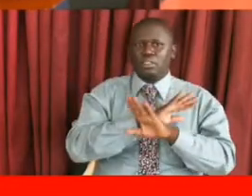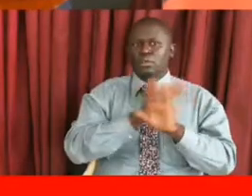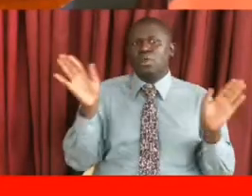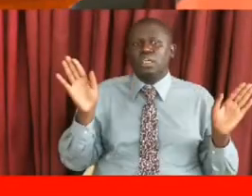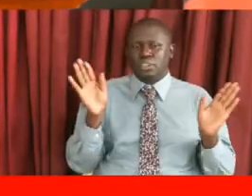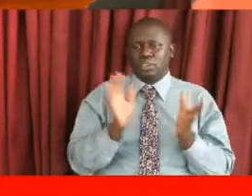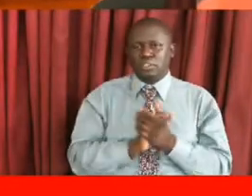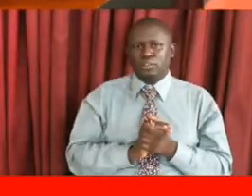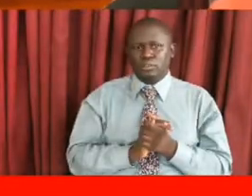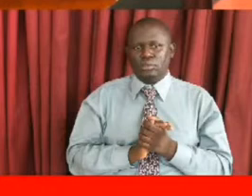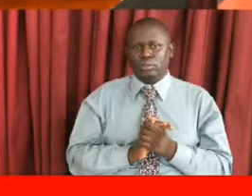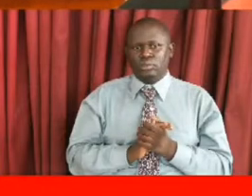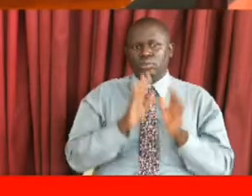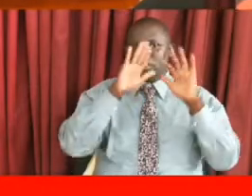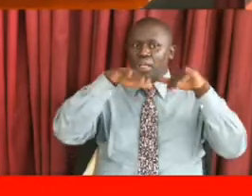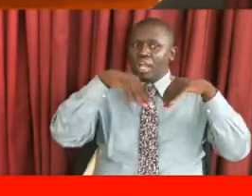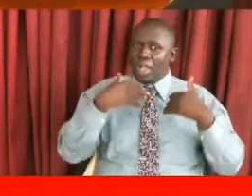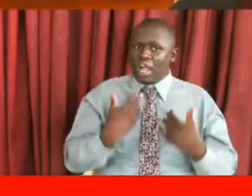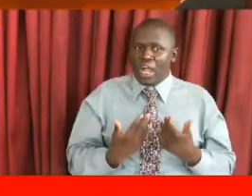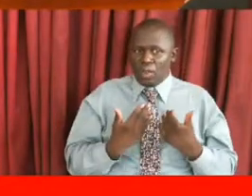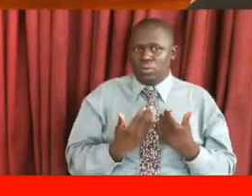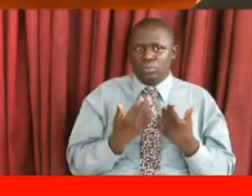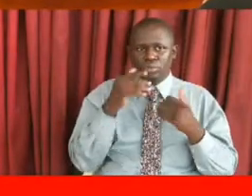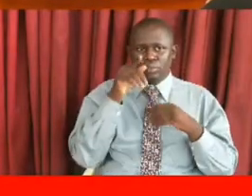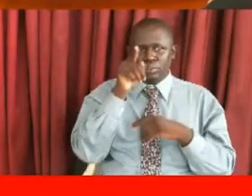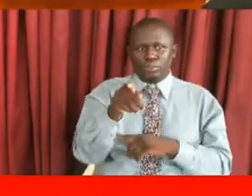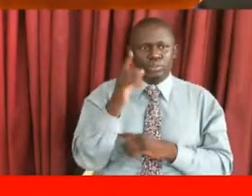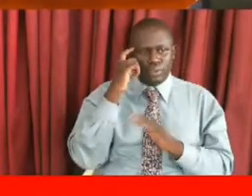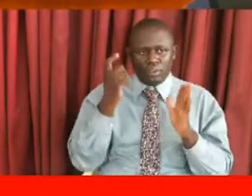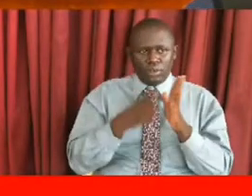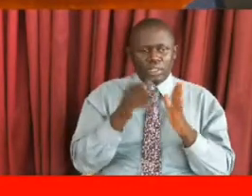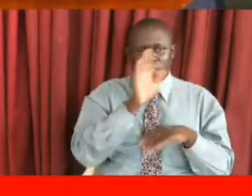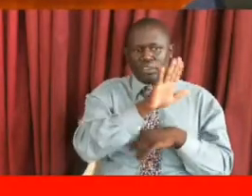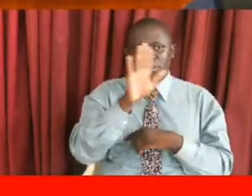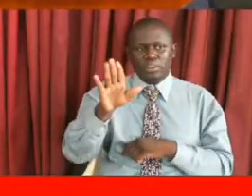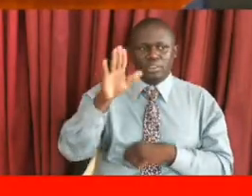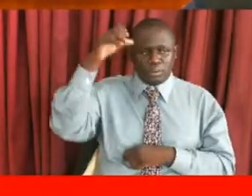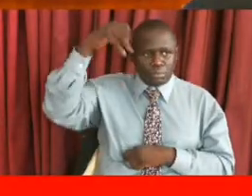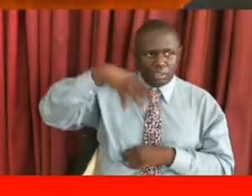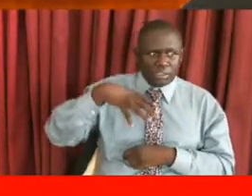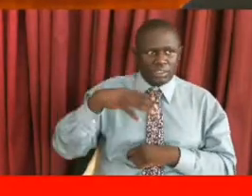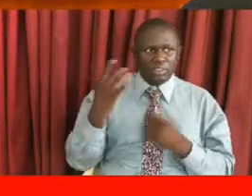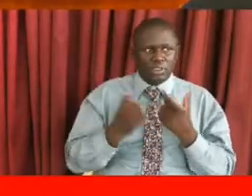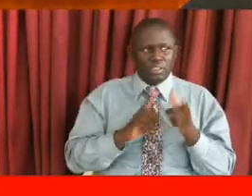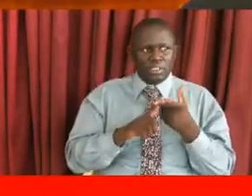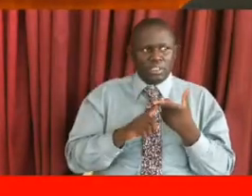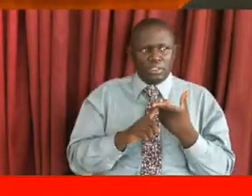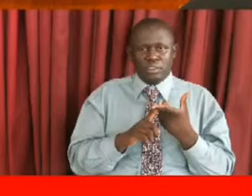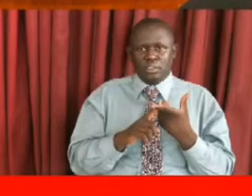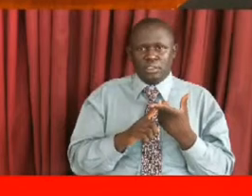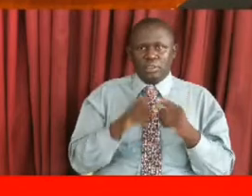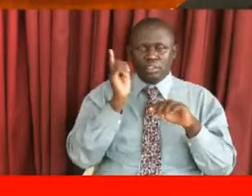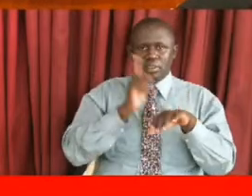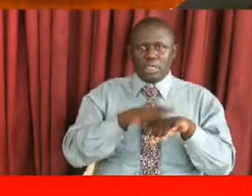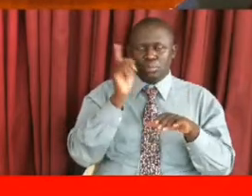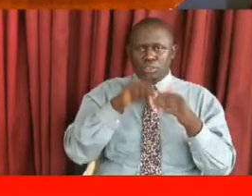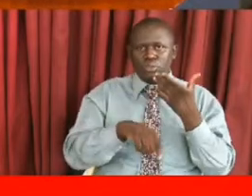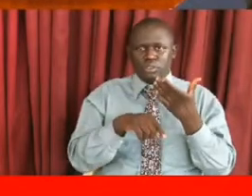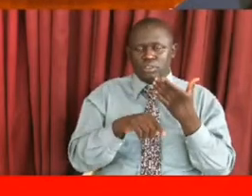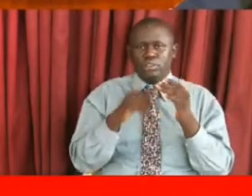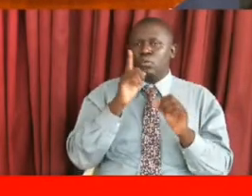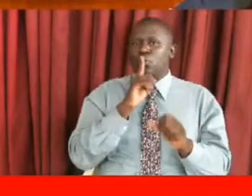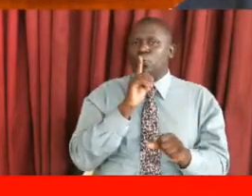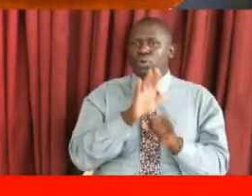amen how to you recognize his presence is when the promised word for this